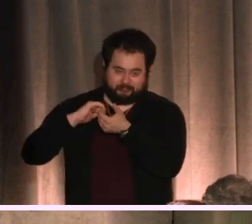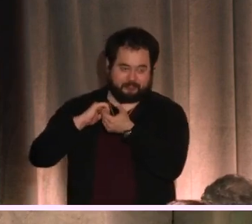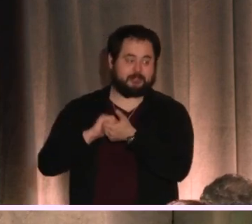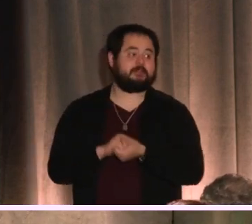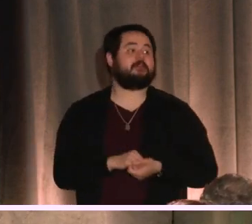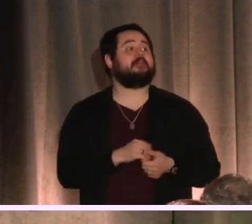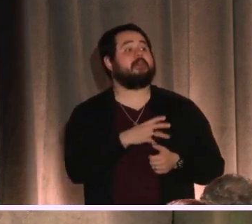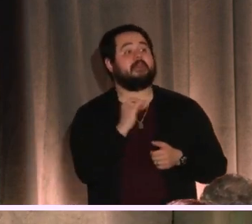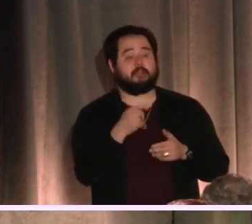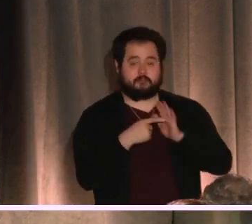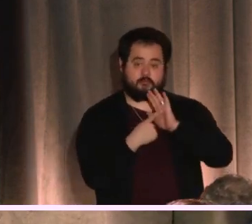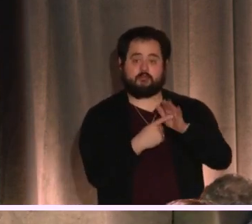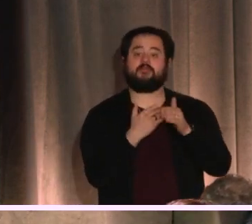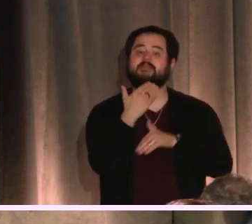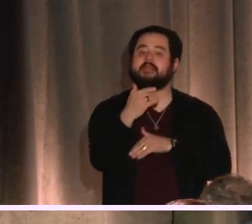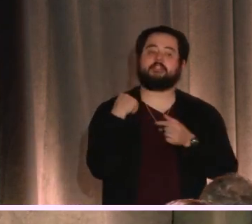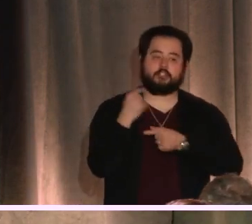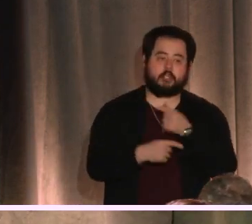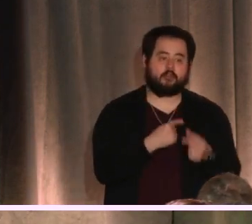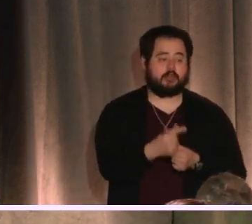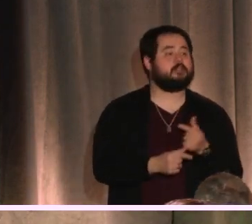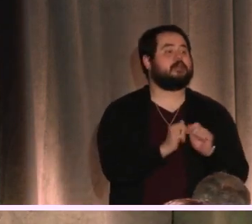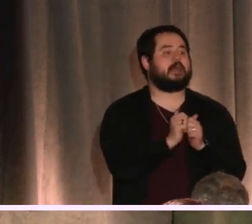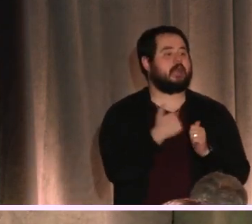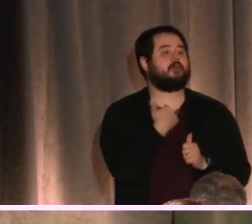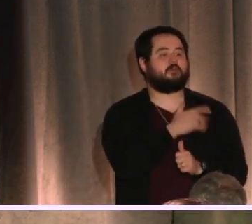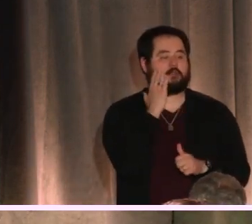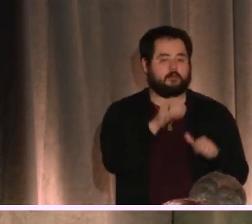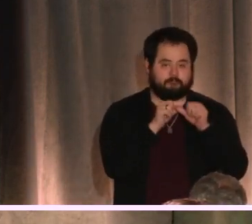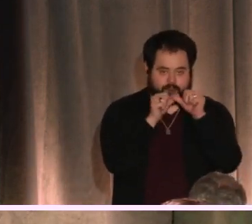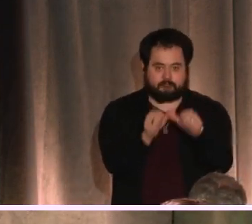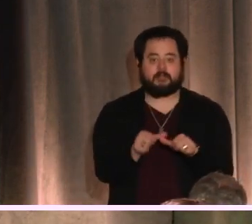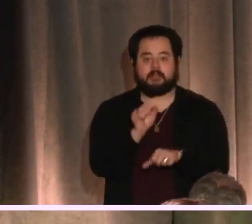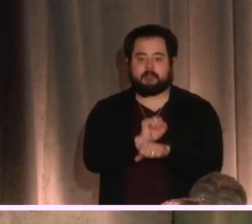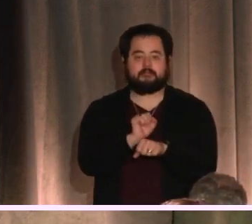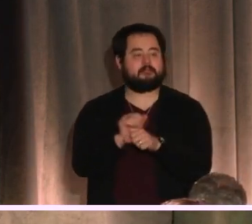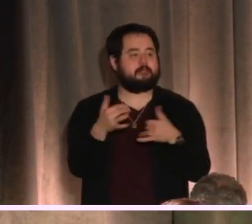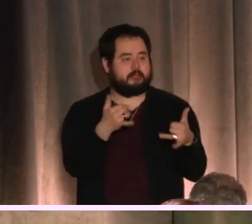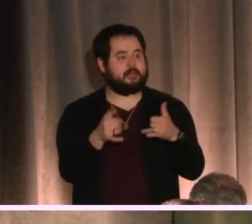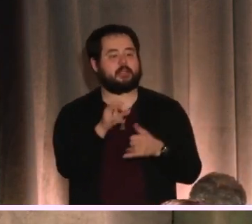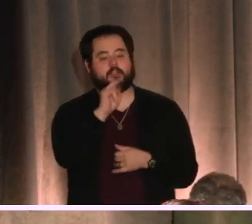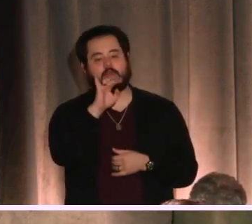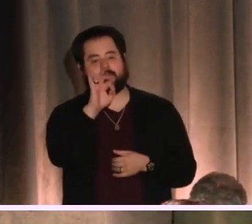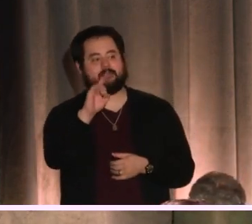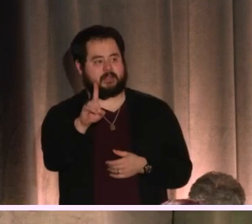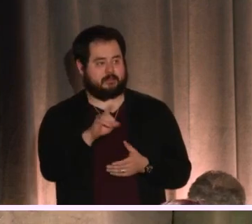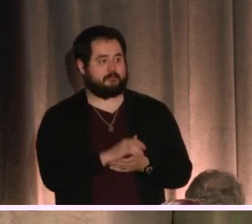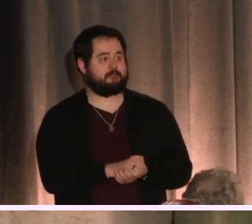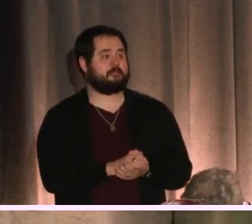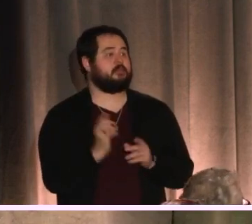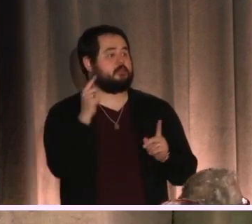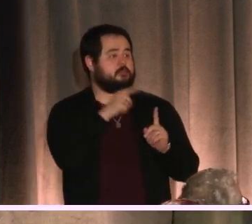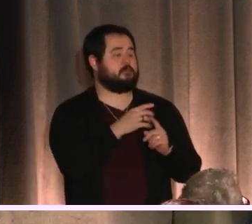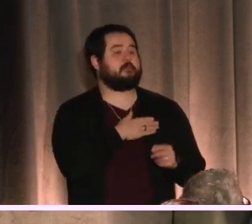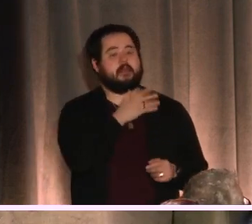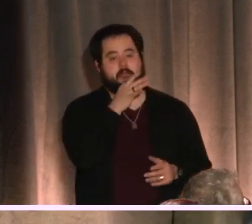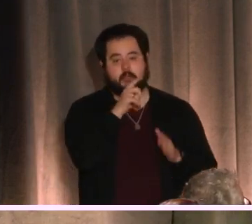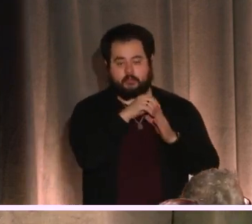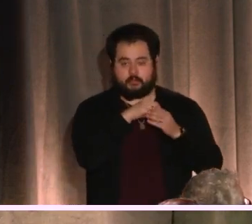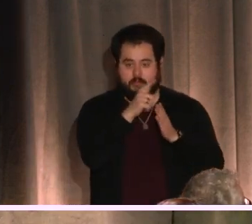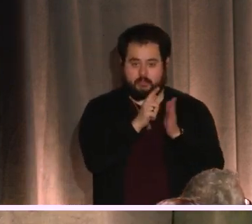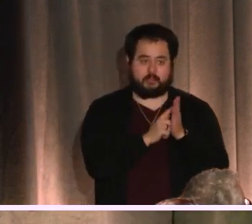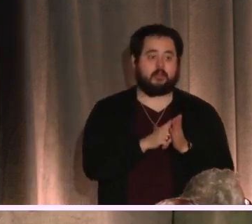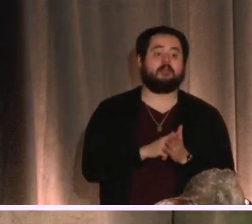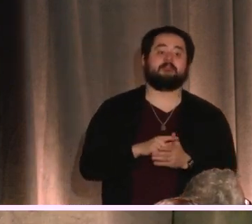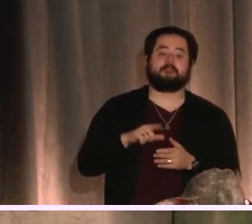and showing this next generation how we are going to continue to play unified. To my mother-in-law, Linda, thank you for filling